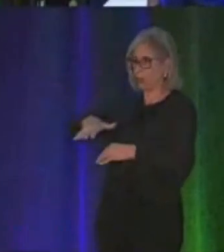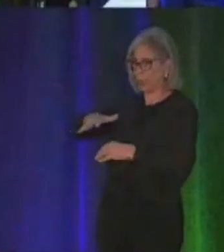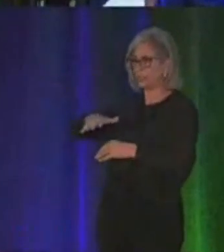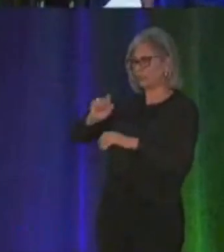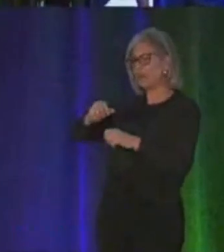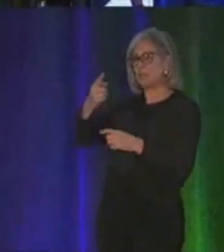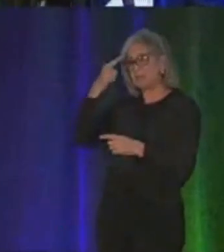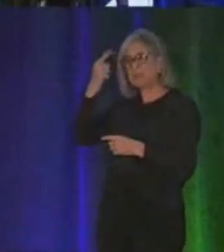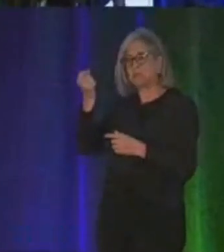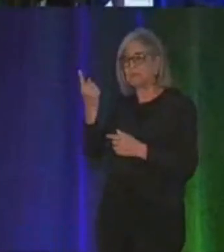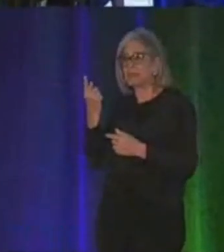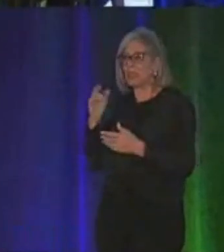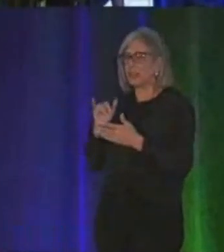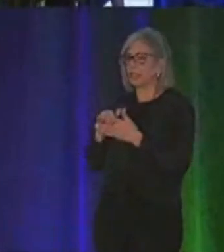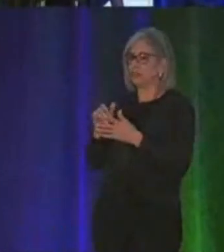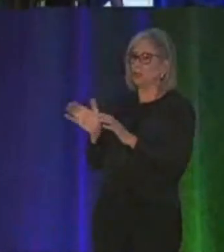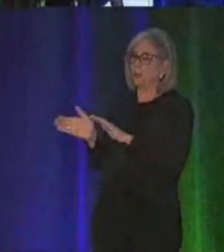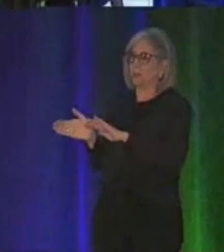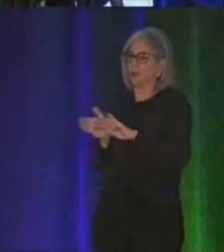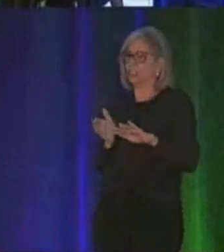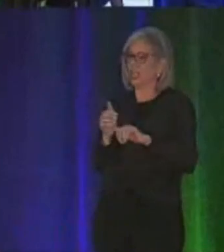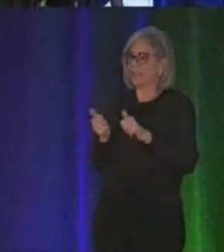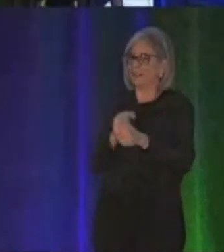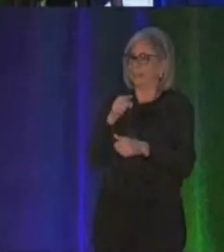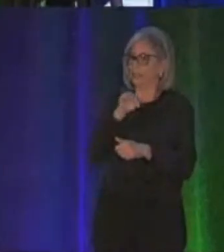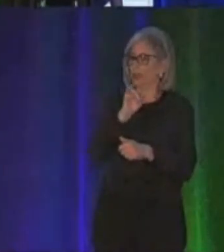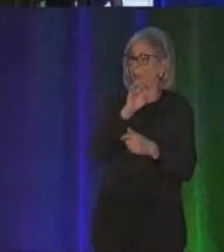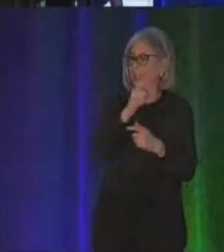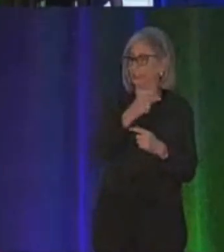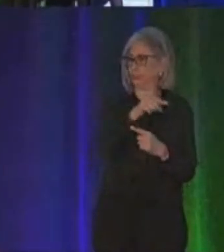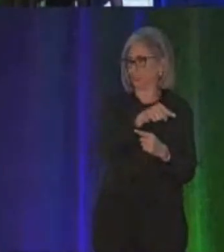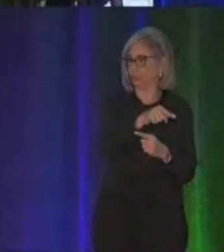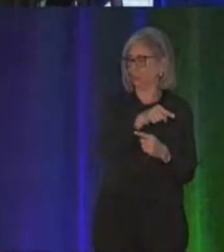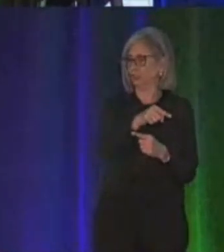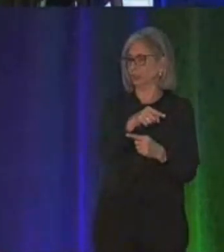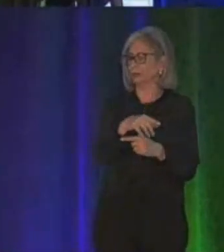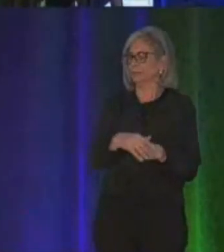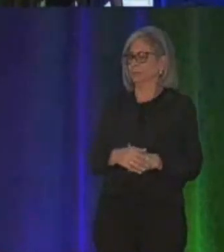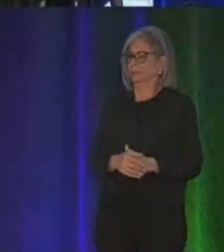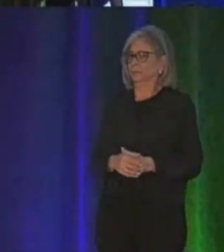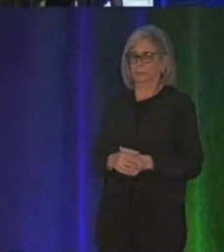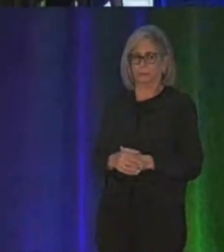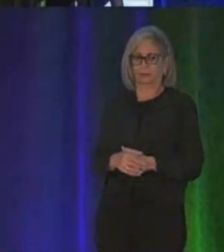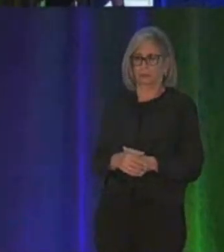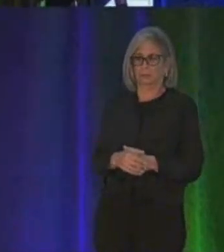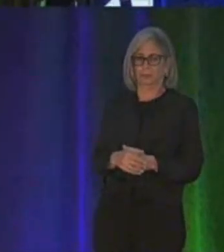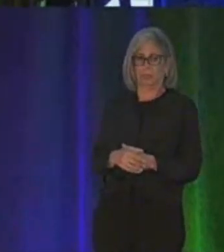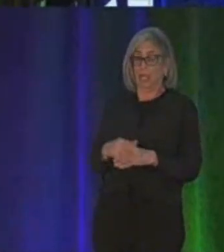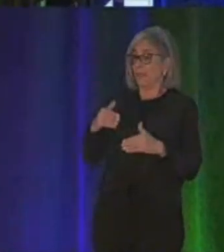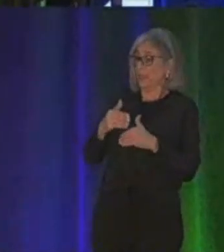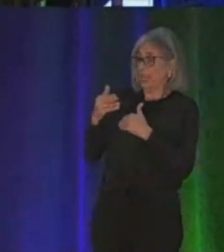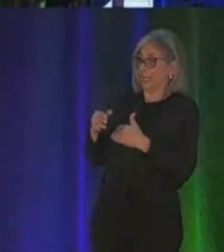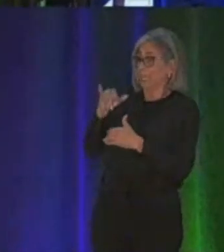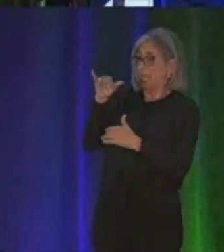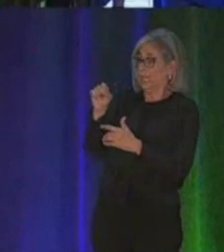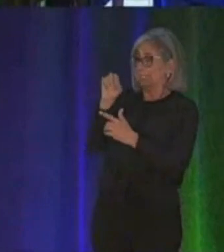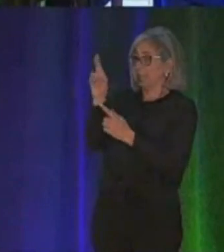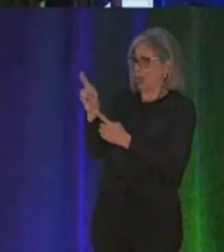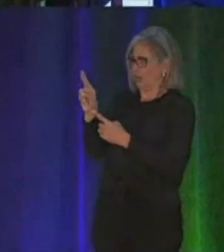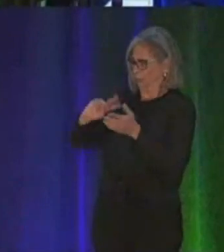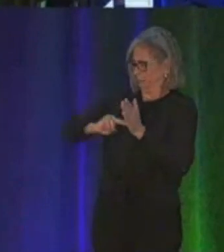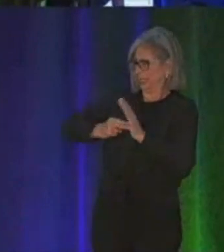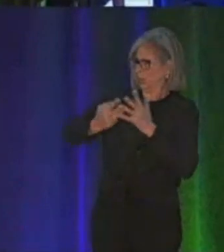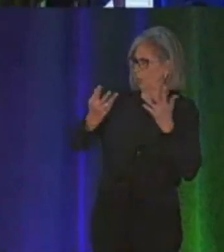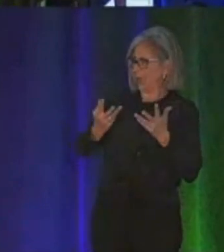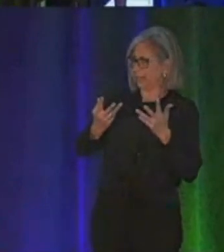make sense to use kind of push everything to the edge. But you have to very specifically architect for it. The next thing is ISR. So what is ISR